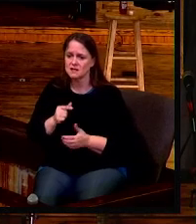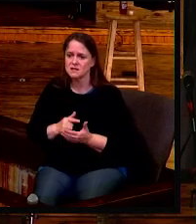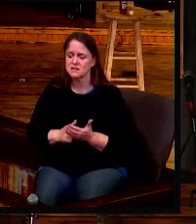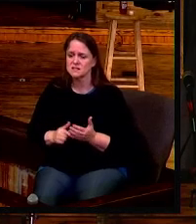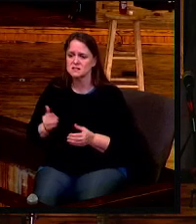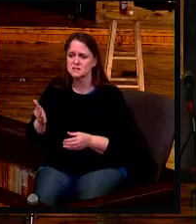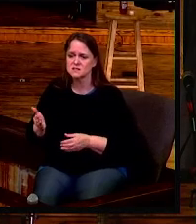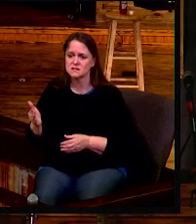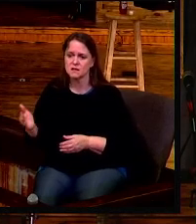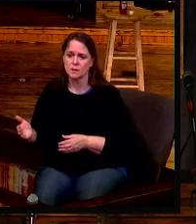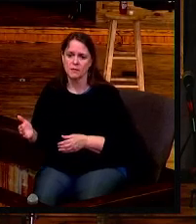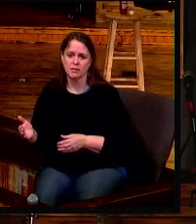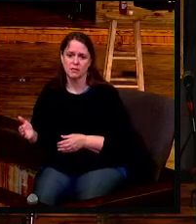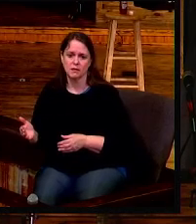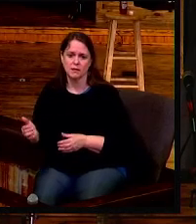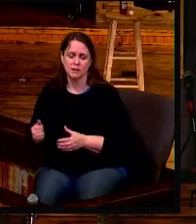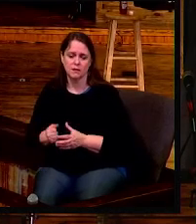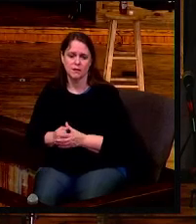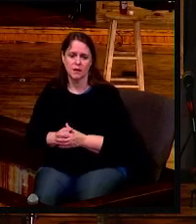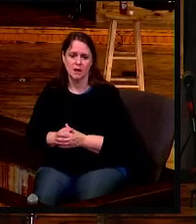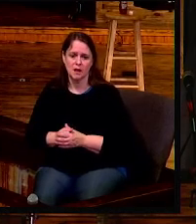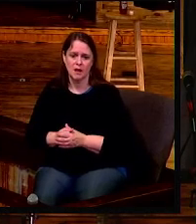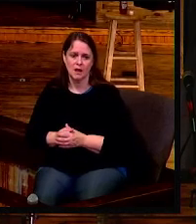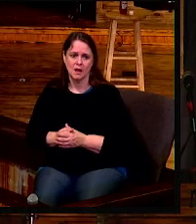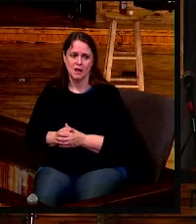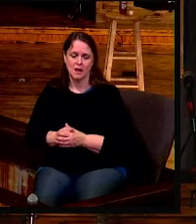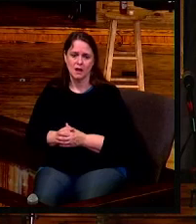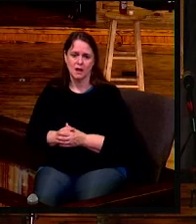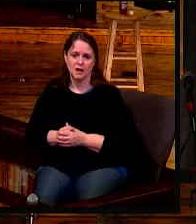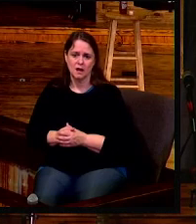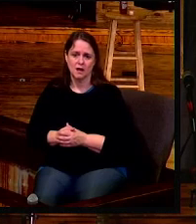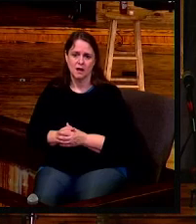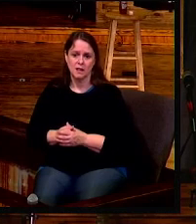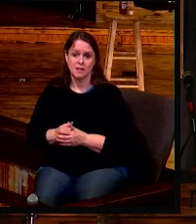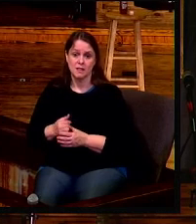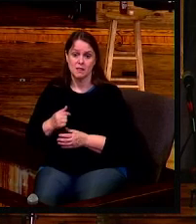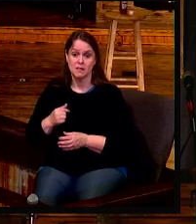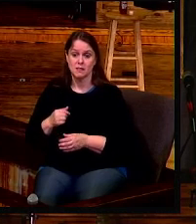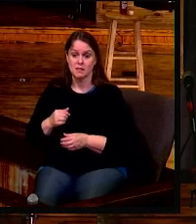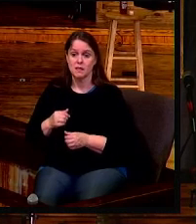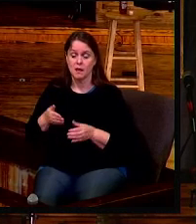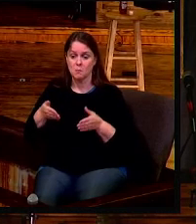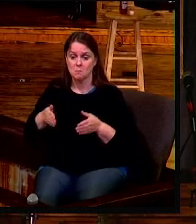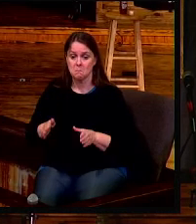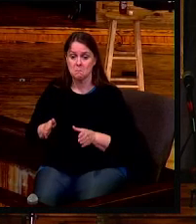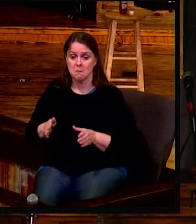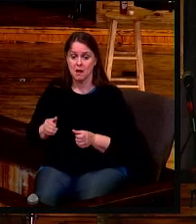something to each of us that could have changed the trajectory of our life.